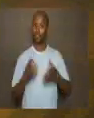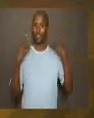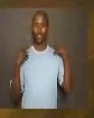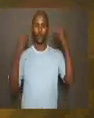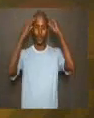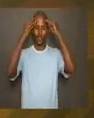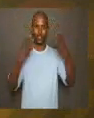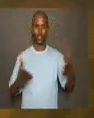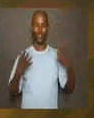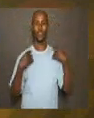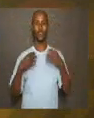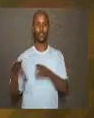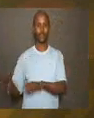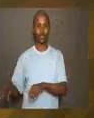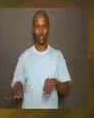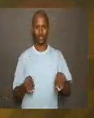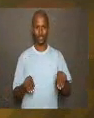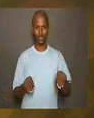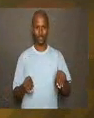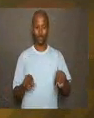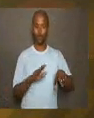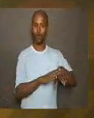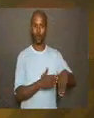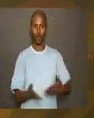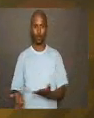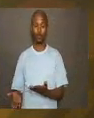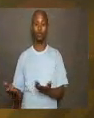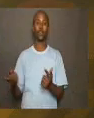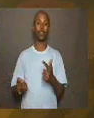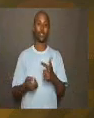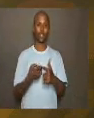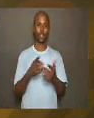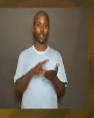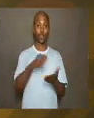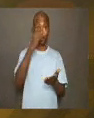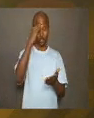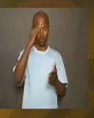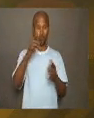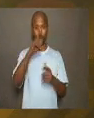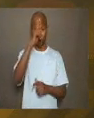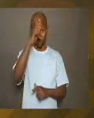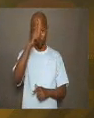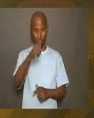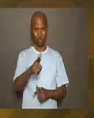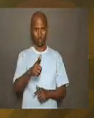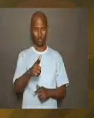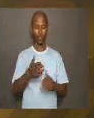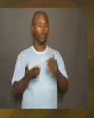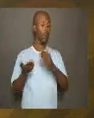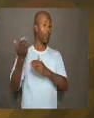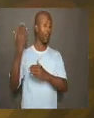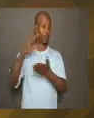Hello, teacher. Hello, students. Welcome to our second lesson on logic. In the